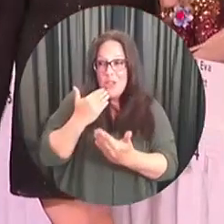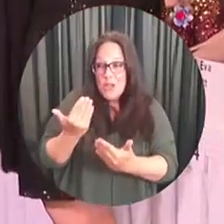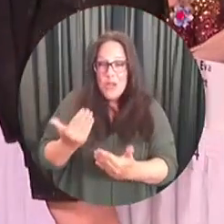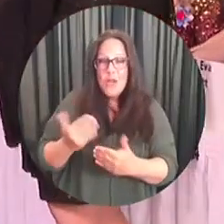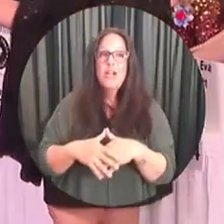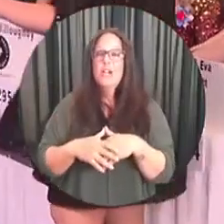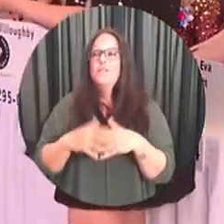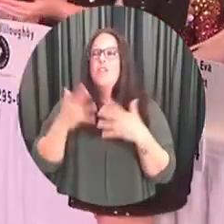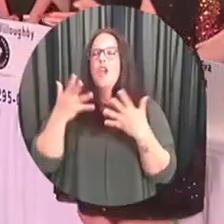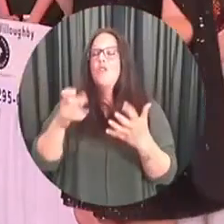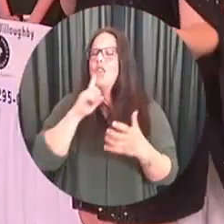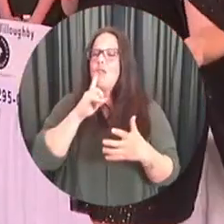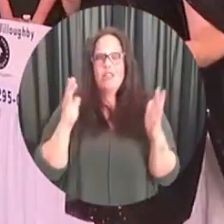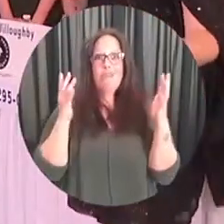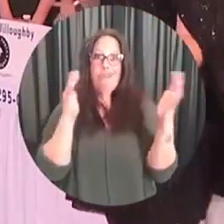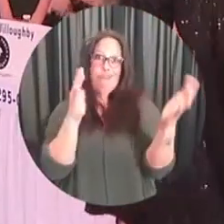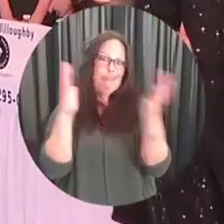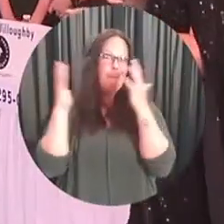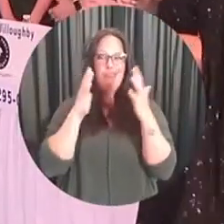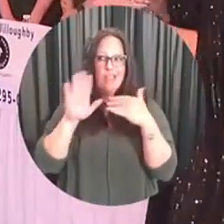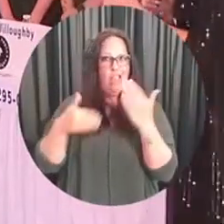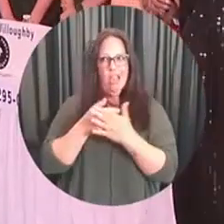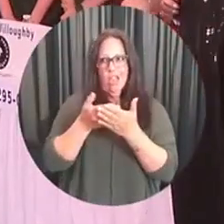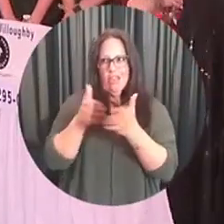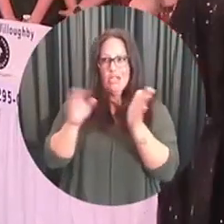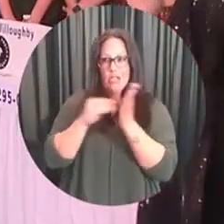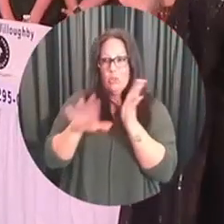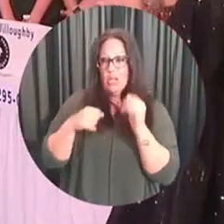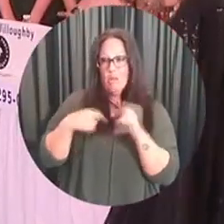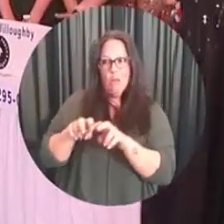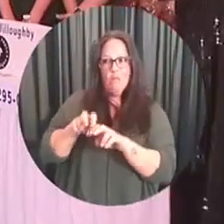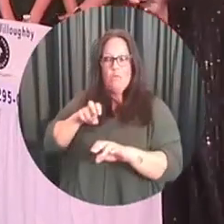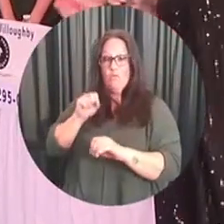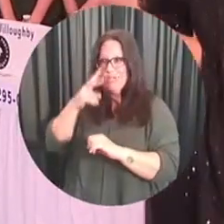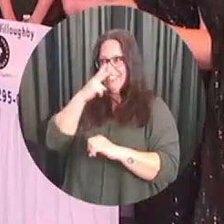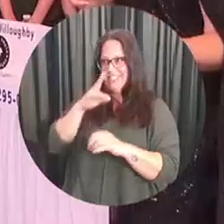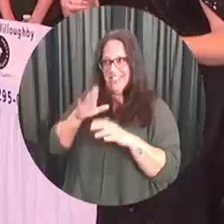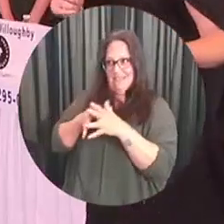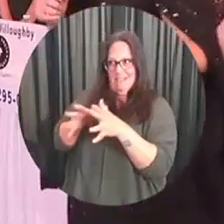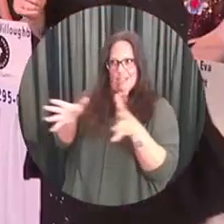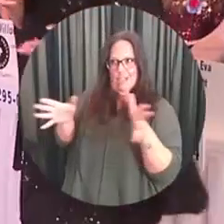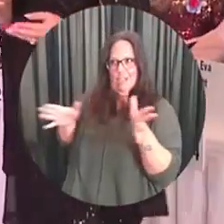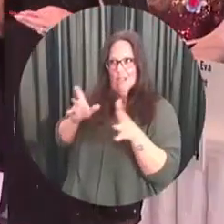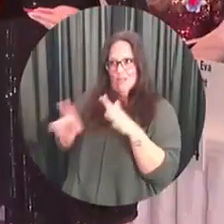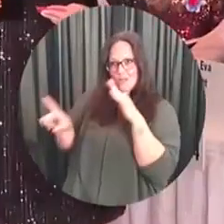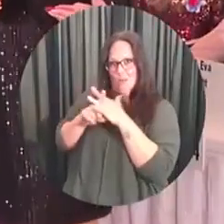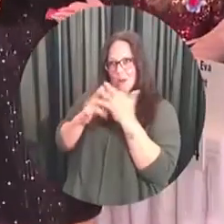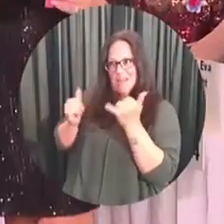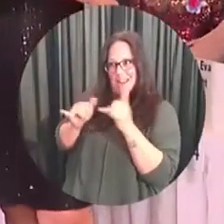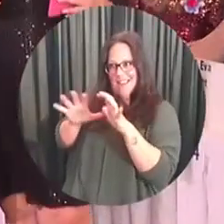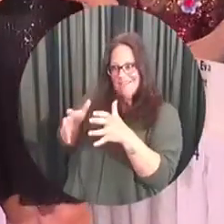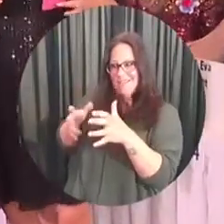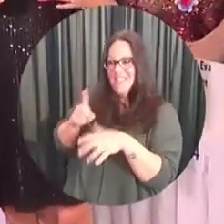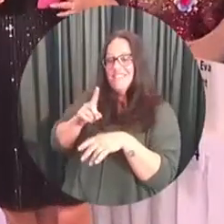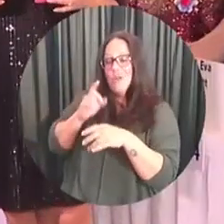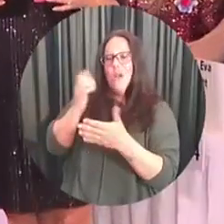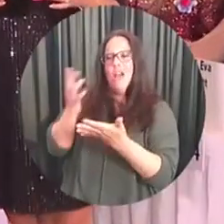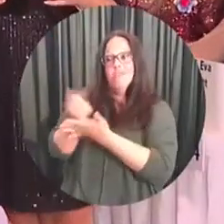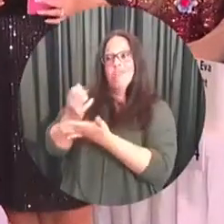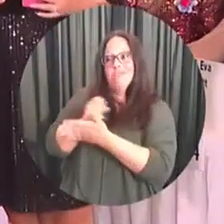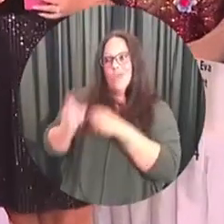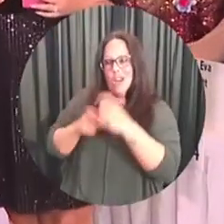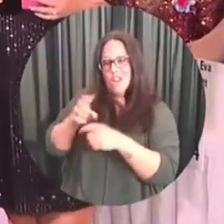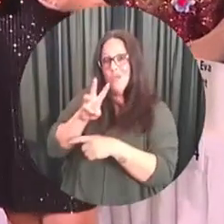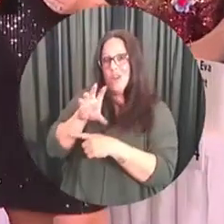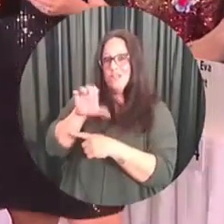these students who came up and show up. I'm going to move so you can see actually everybody who showed up today to take donations for Wood County Society. It's so, so important